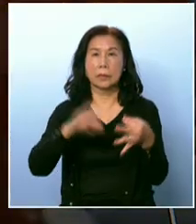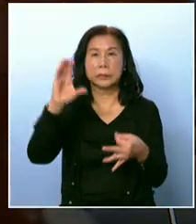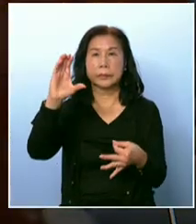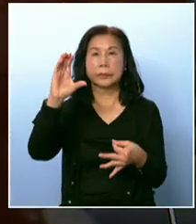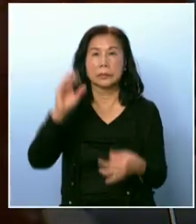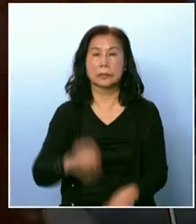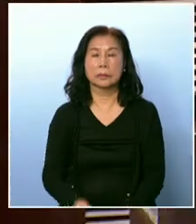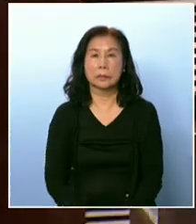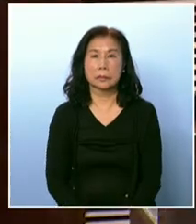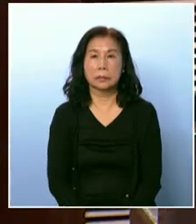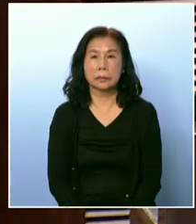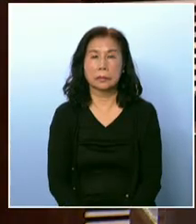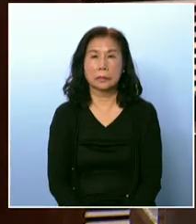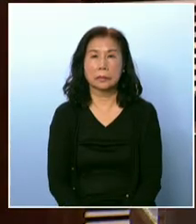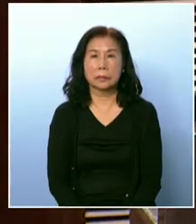Ronick Chan.